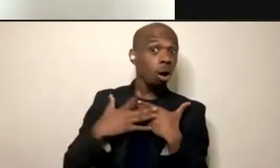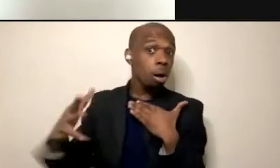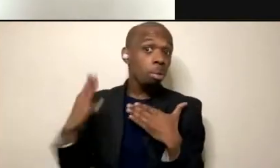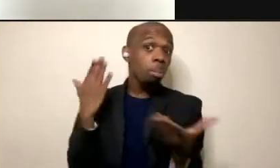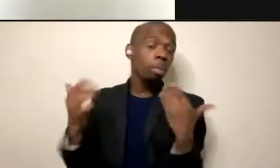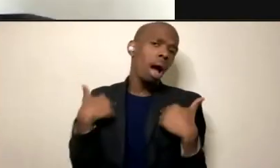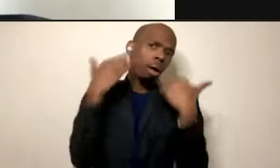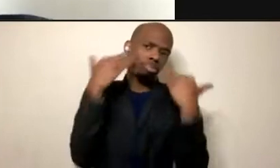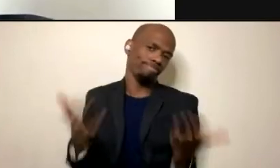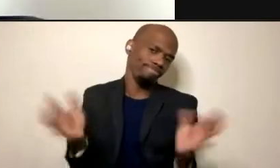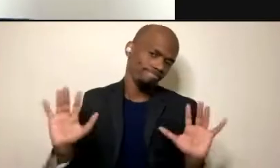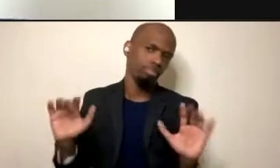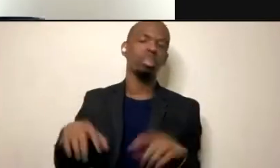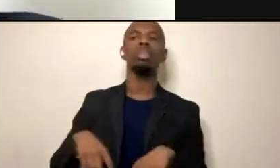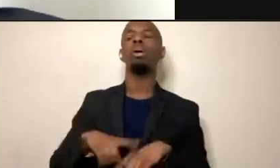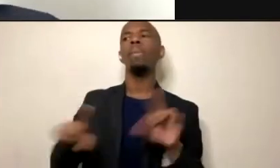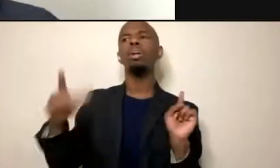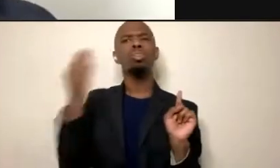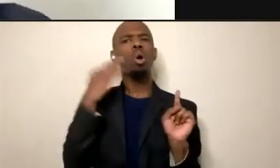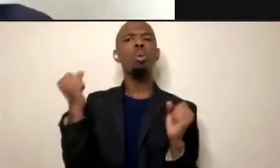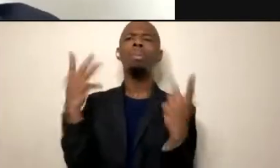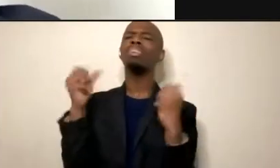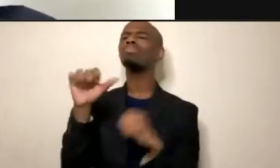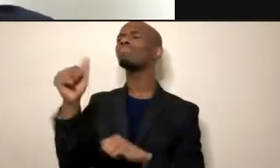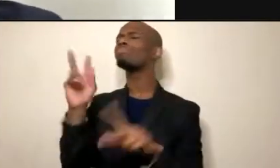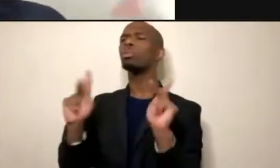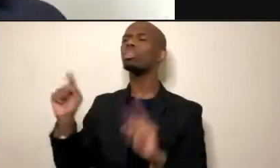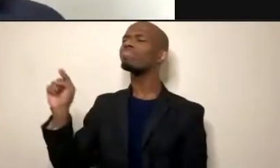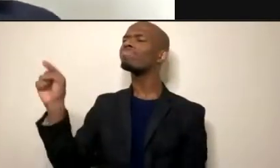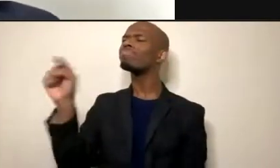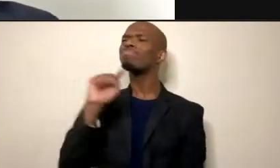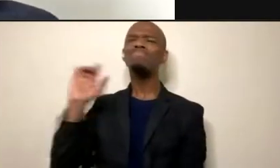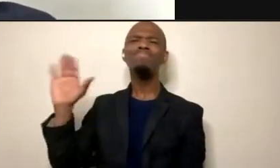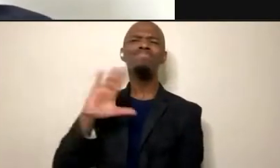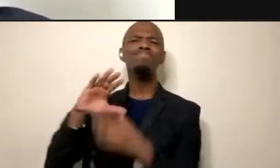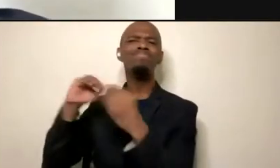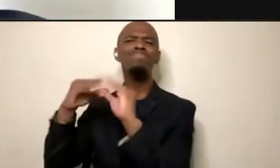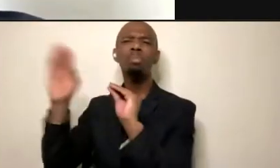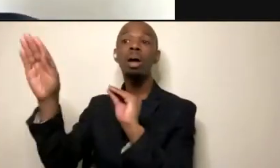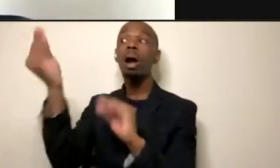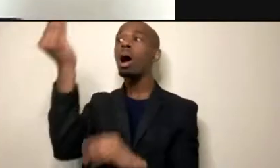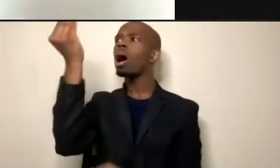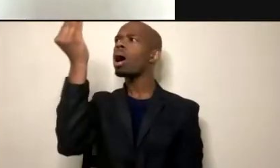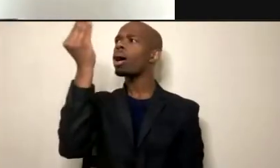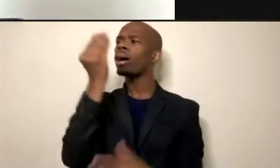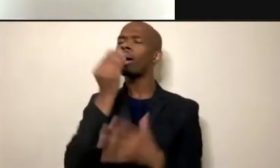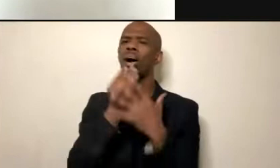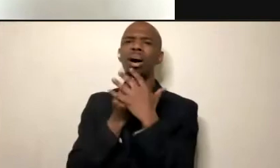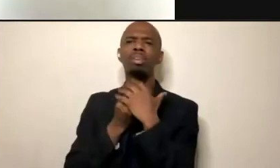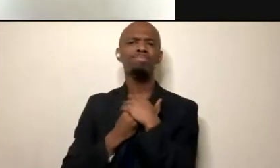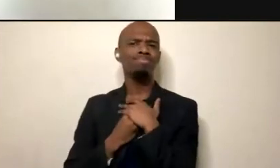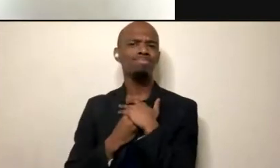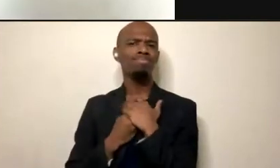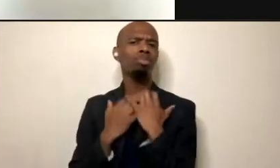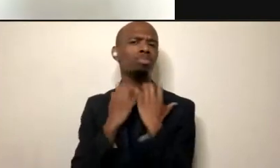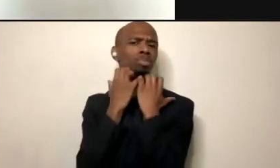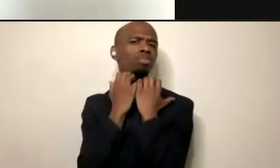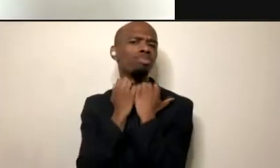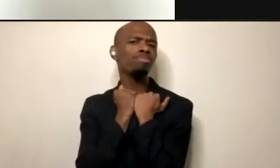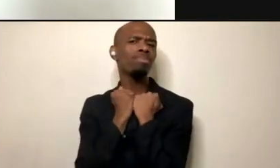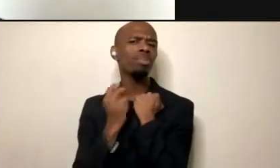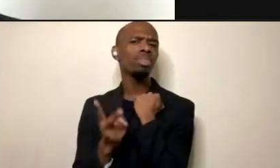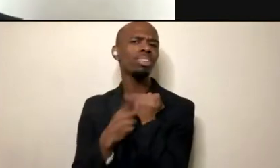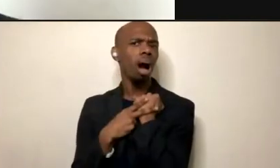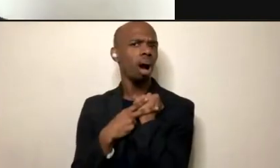many other people's stories that just, like, they just get stored away, and they're just with